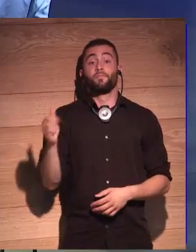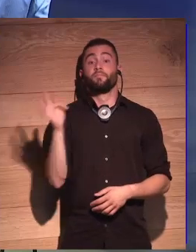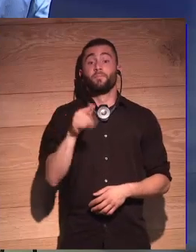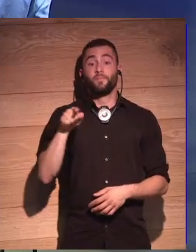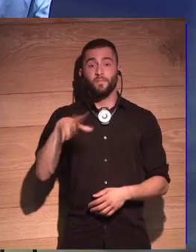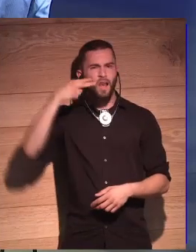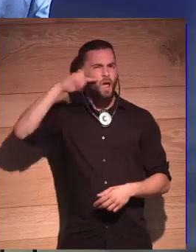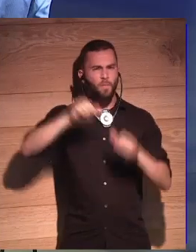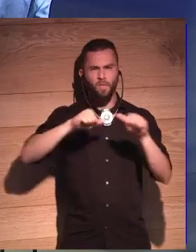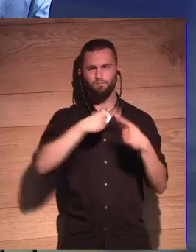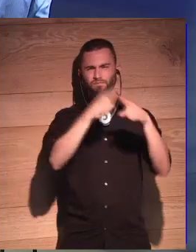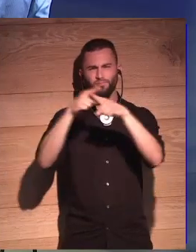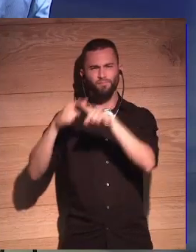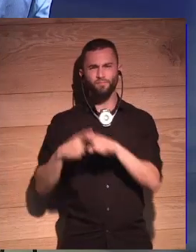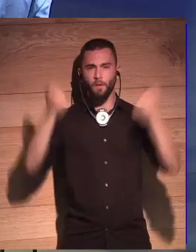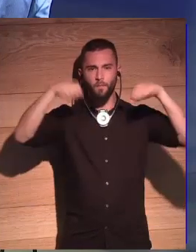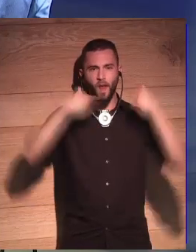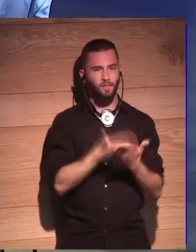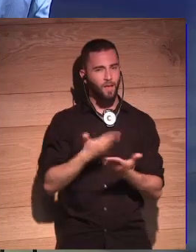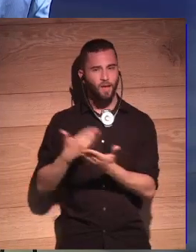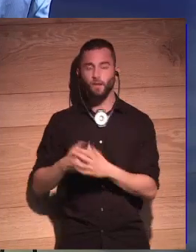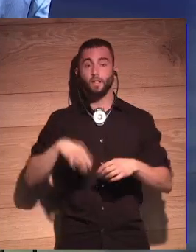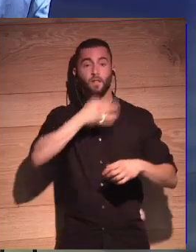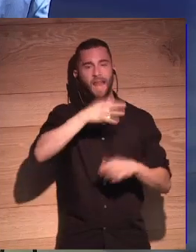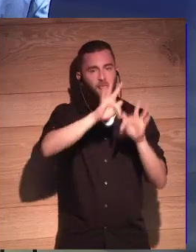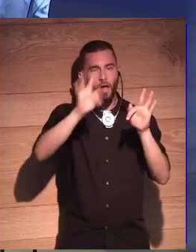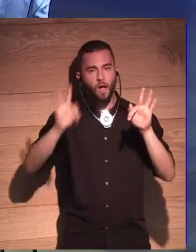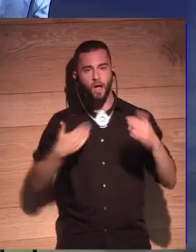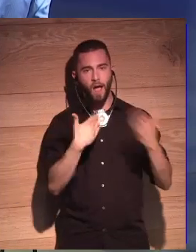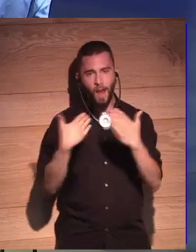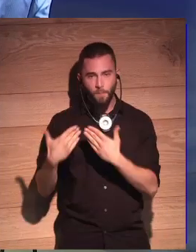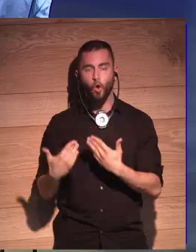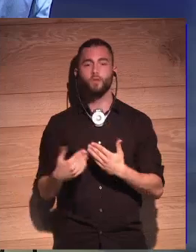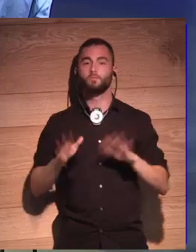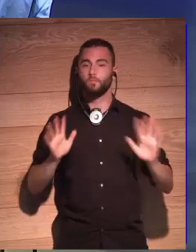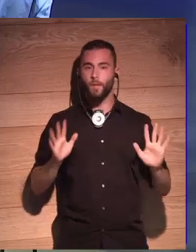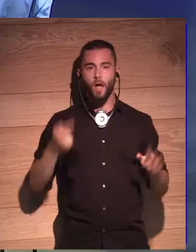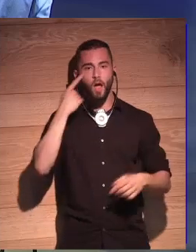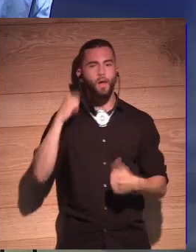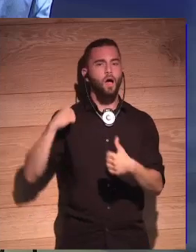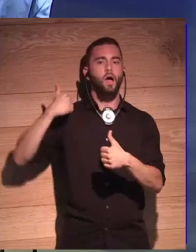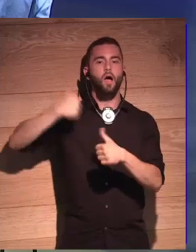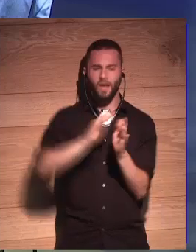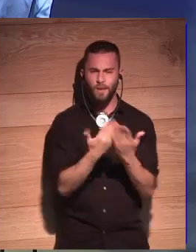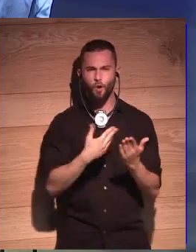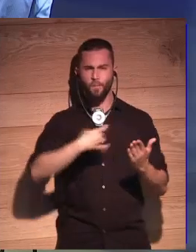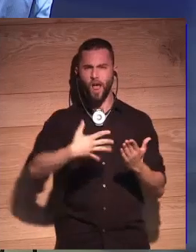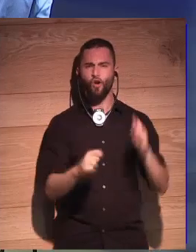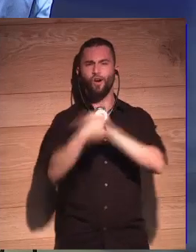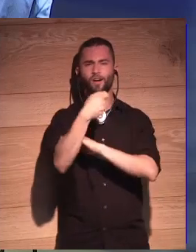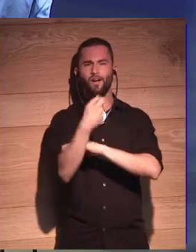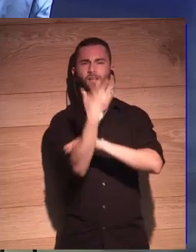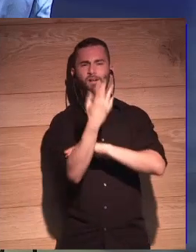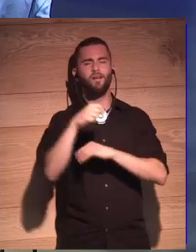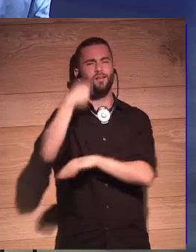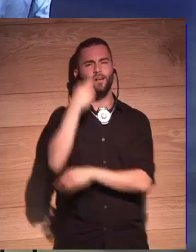would have things to tell you all afternoon, and he can discuss many practical cases with you. But can